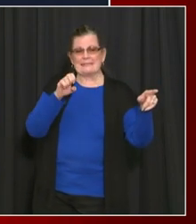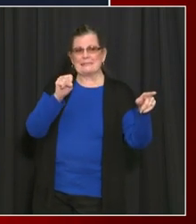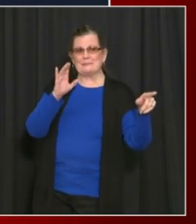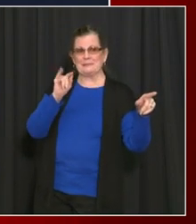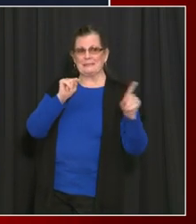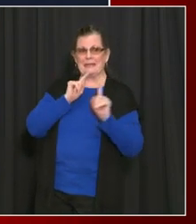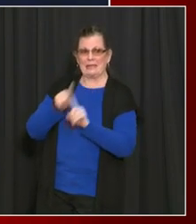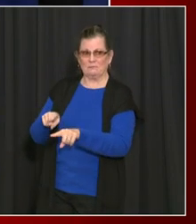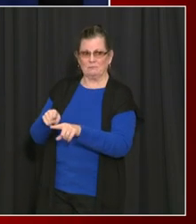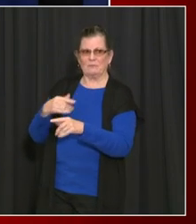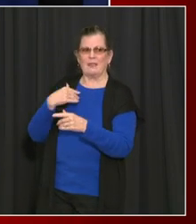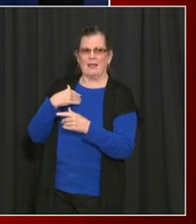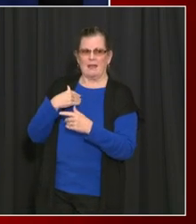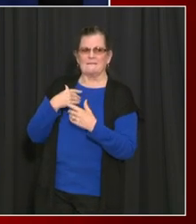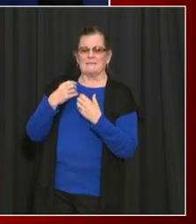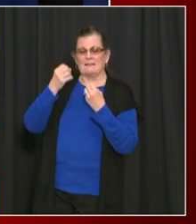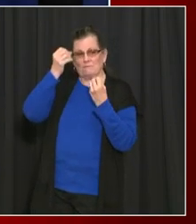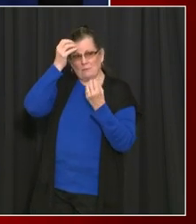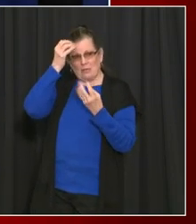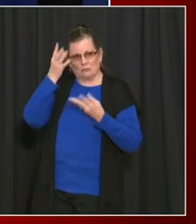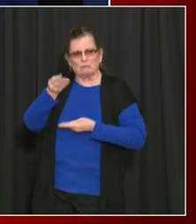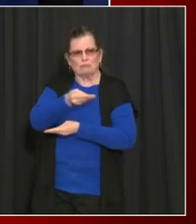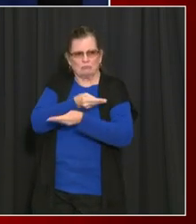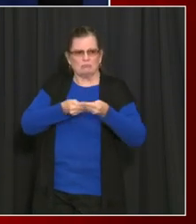district's health information exchange.